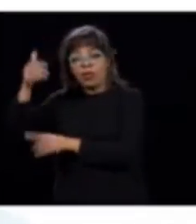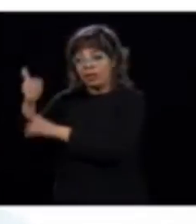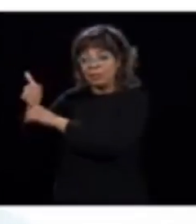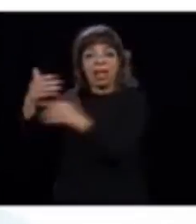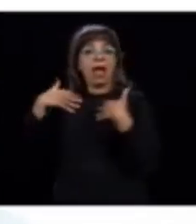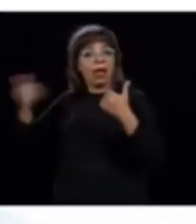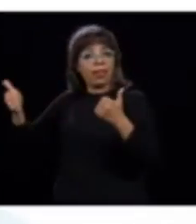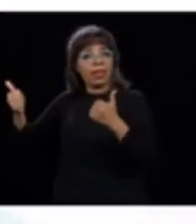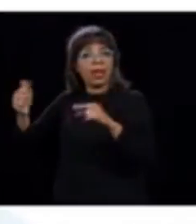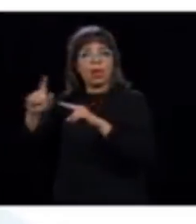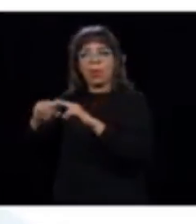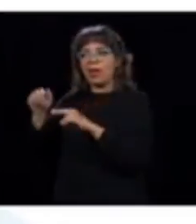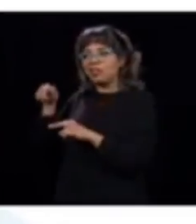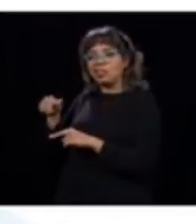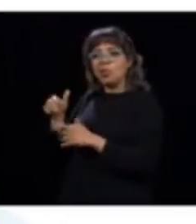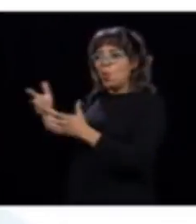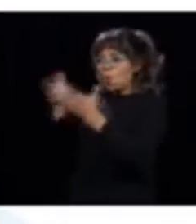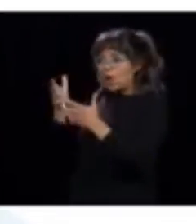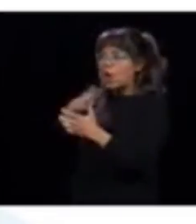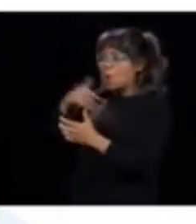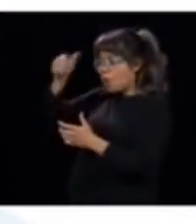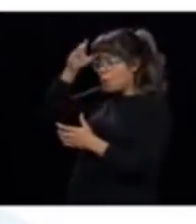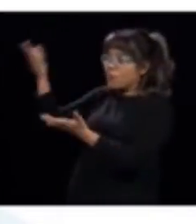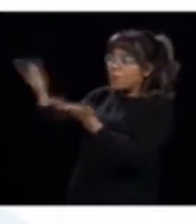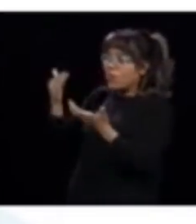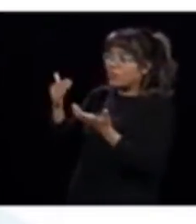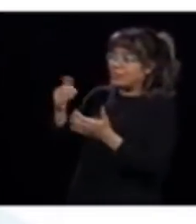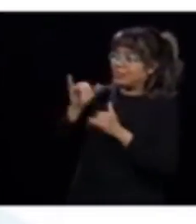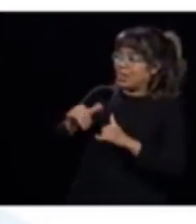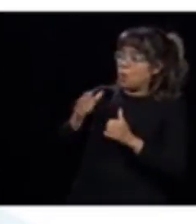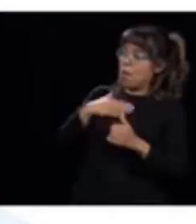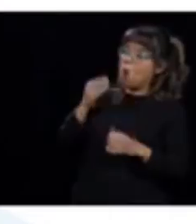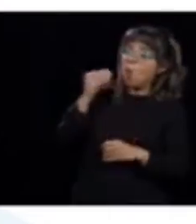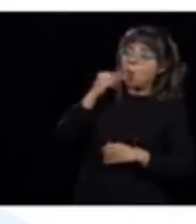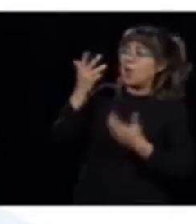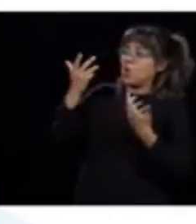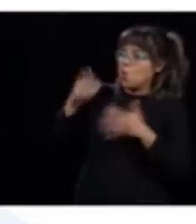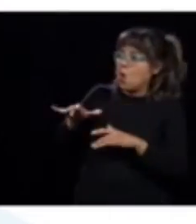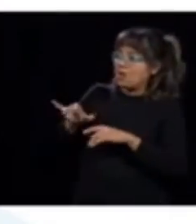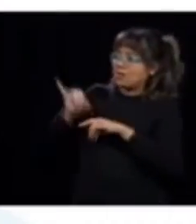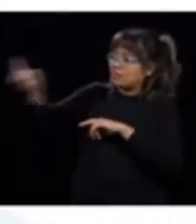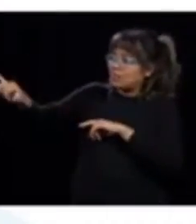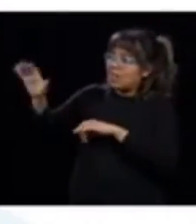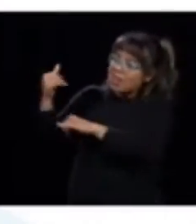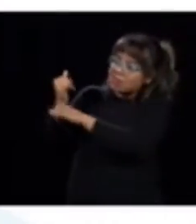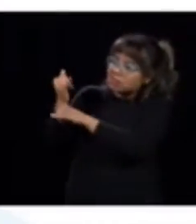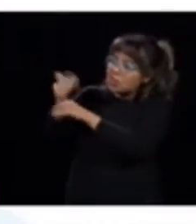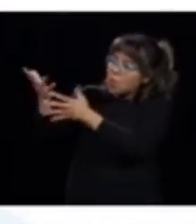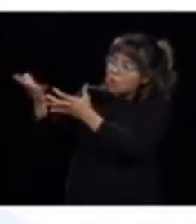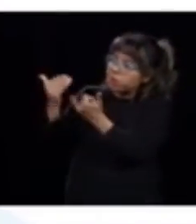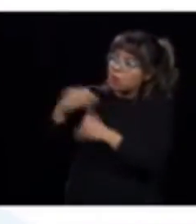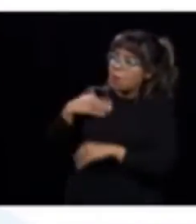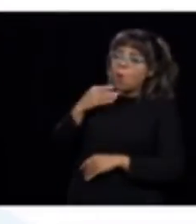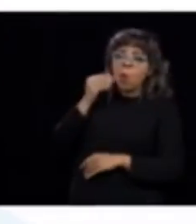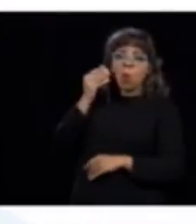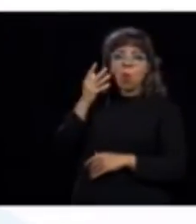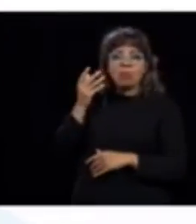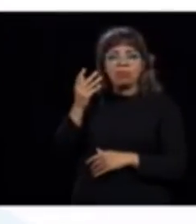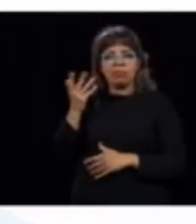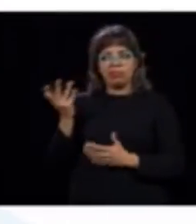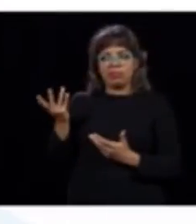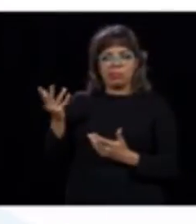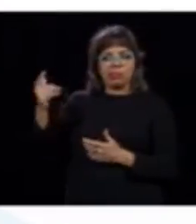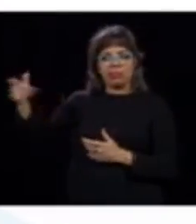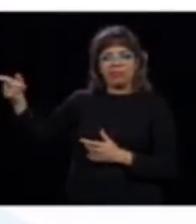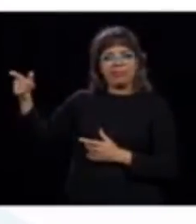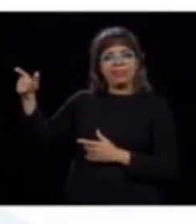that she cannot. Why can families bring home seniors from CHSLD centres, especially